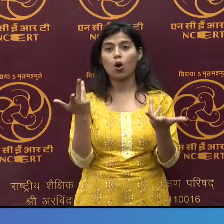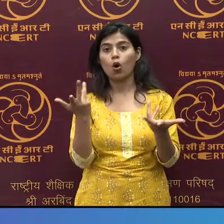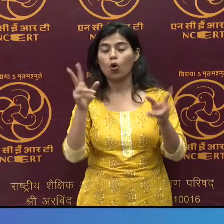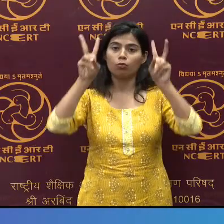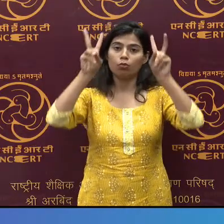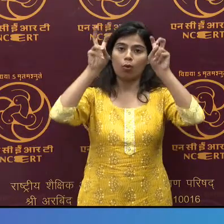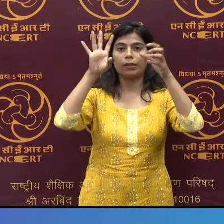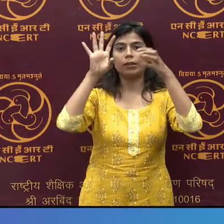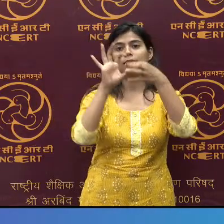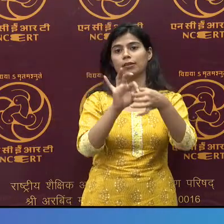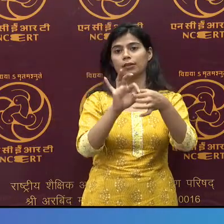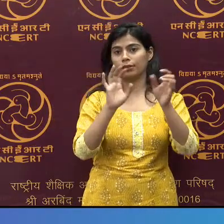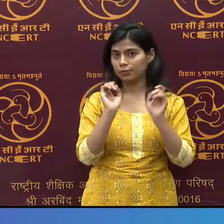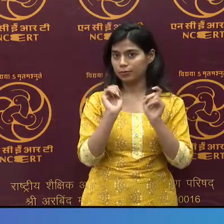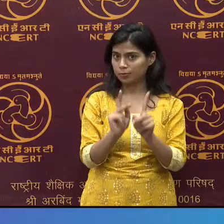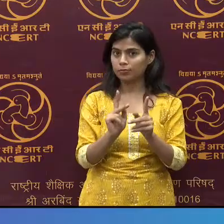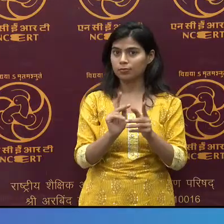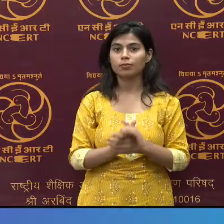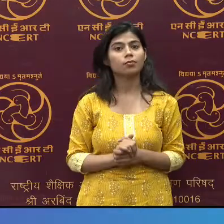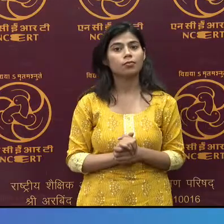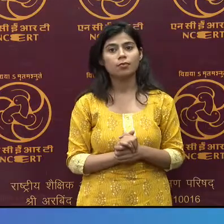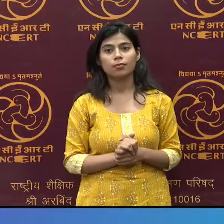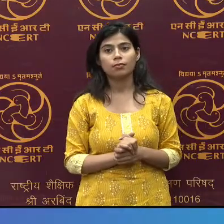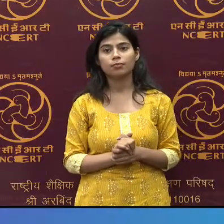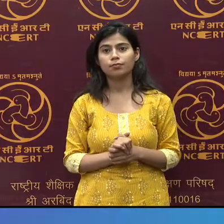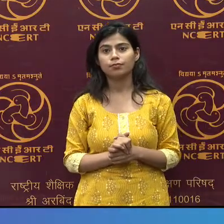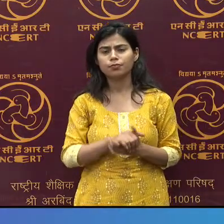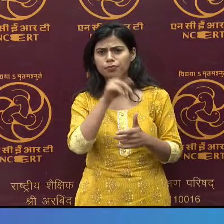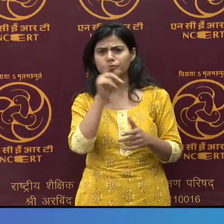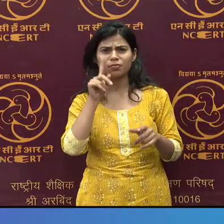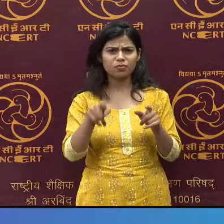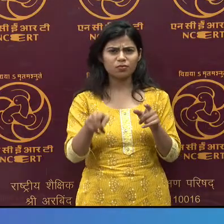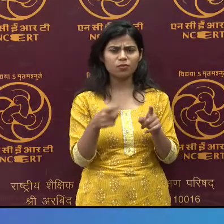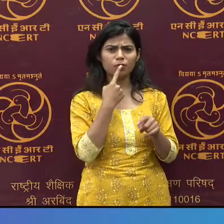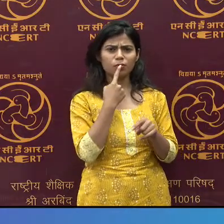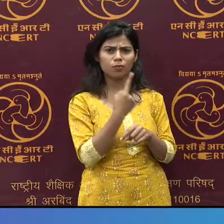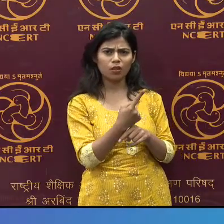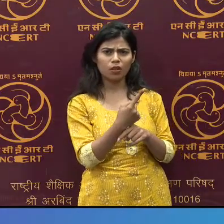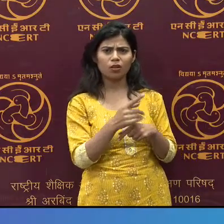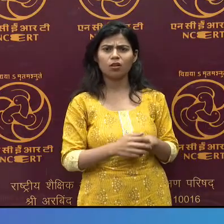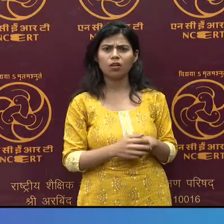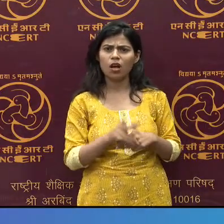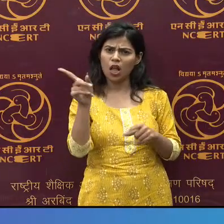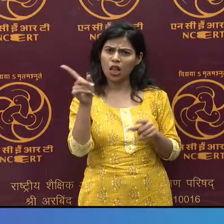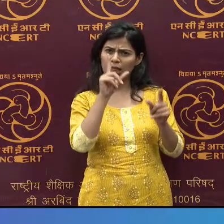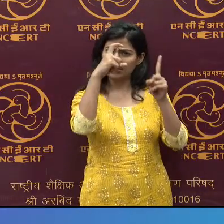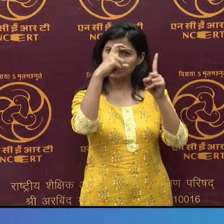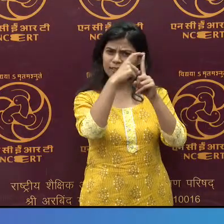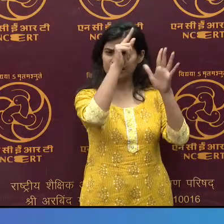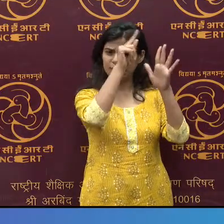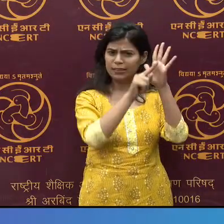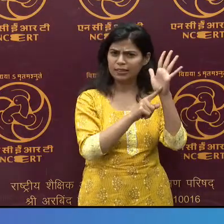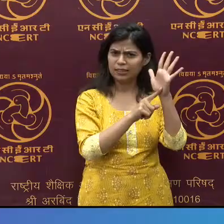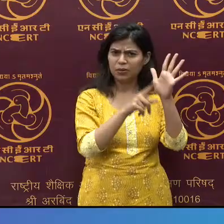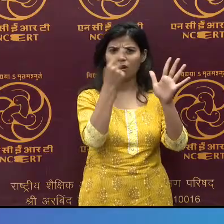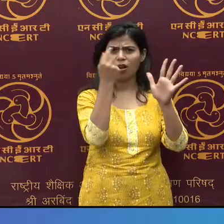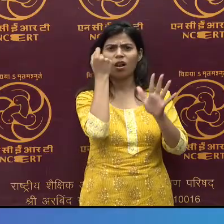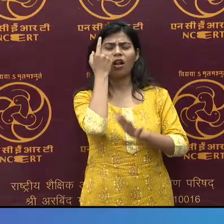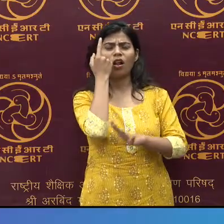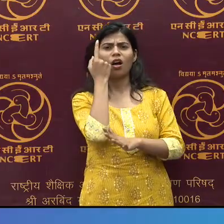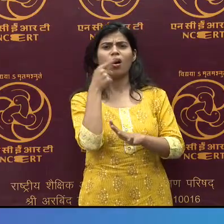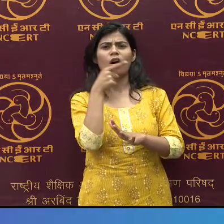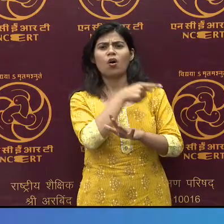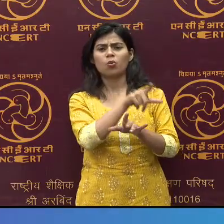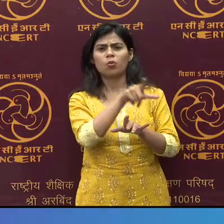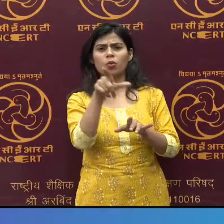I writing. And I think, Meenu ma'am, to be able to mention all that detail and information, the student should have that